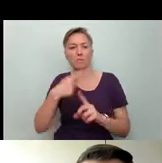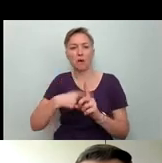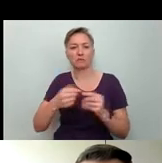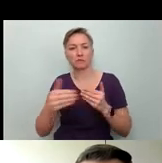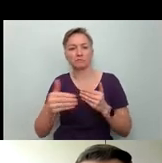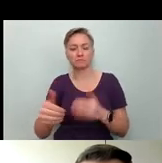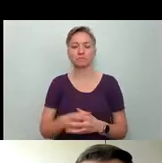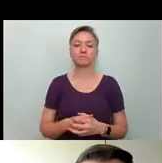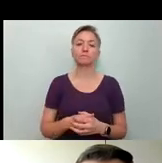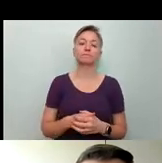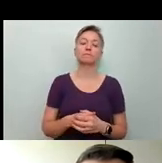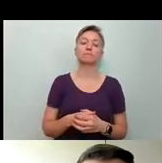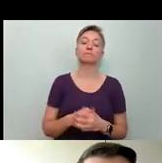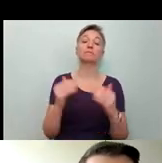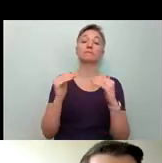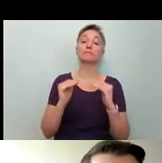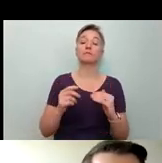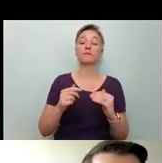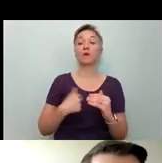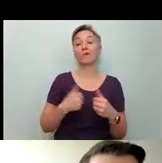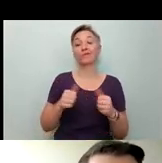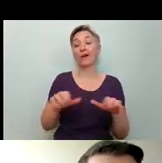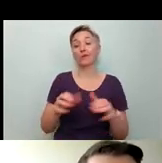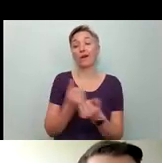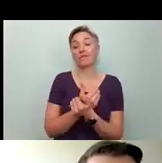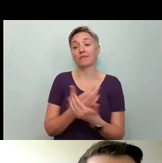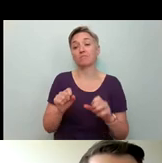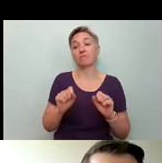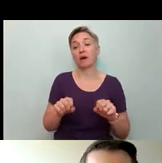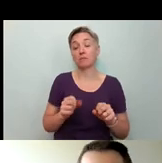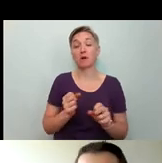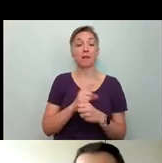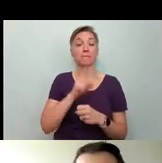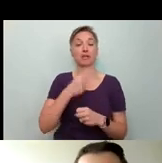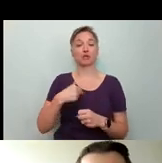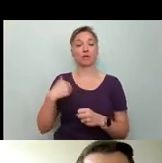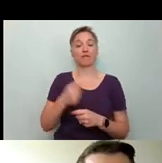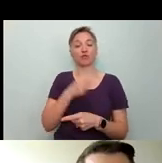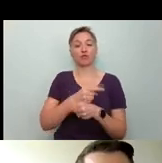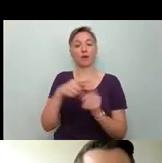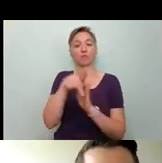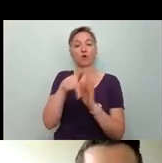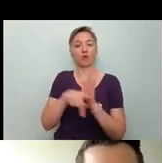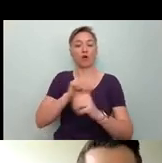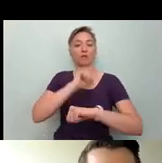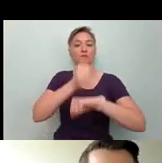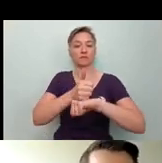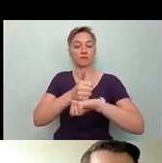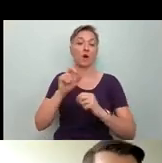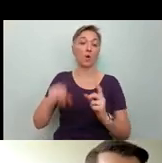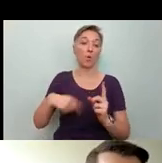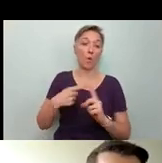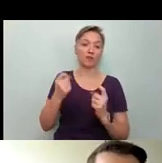We're also trying to do everything we can to ensure that we have the right protocols in place when we need to make changes to our structure,